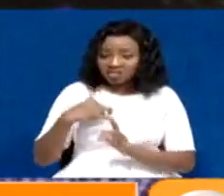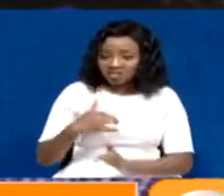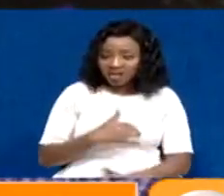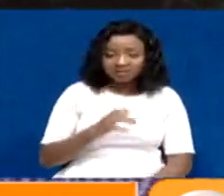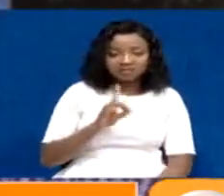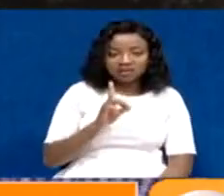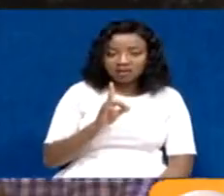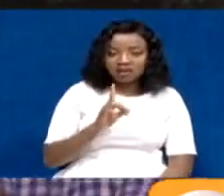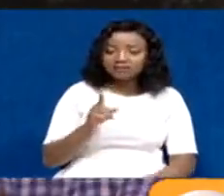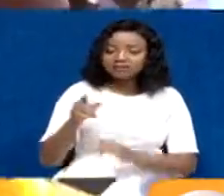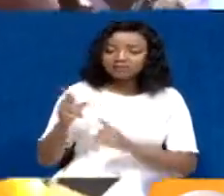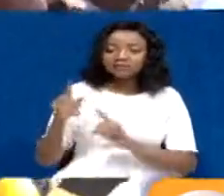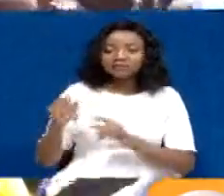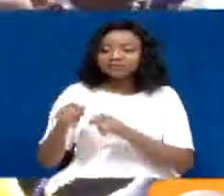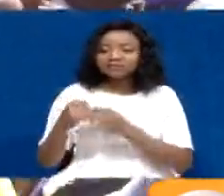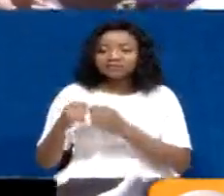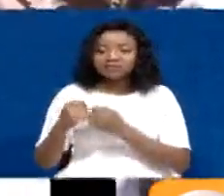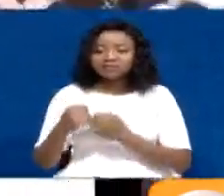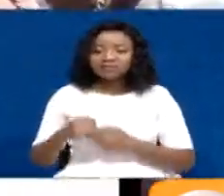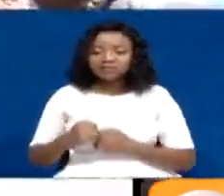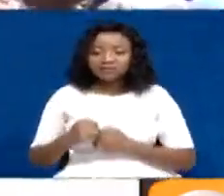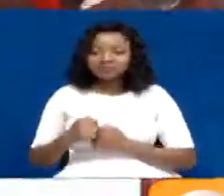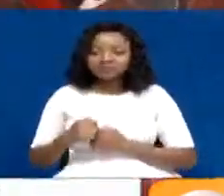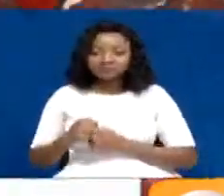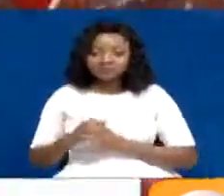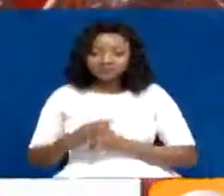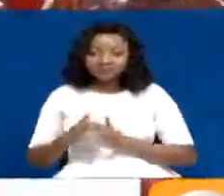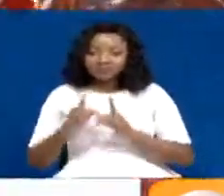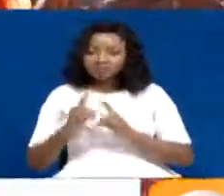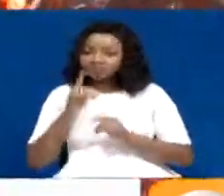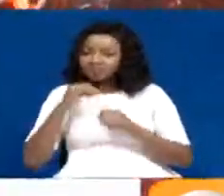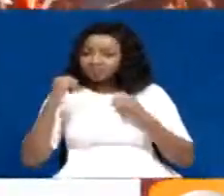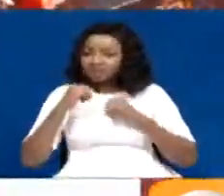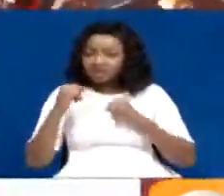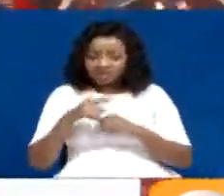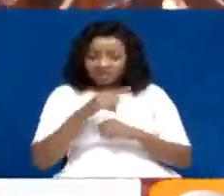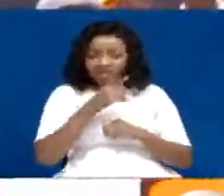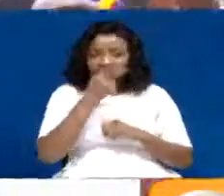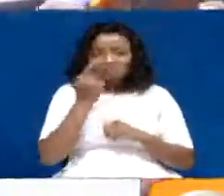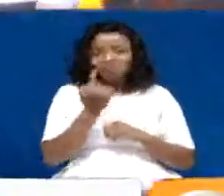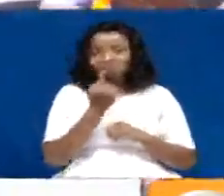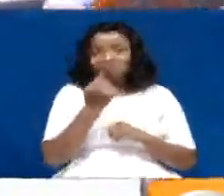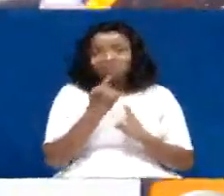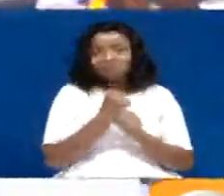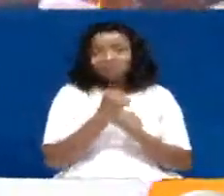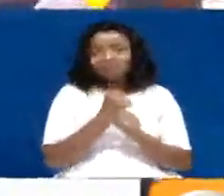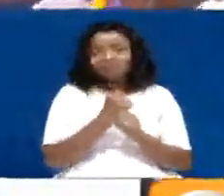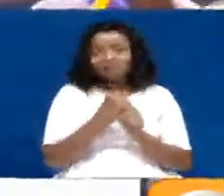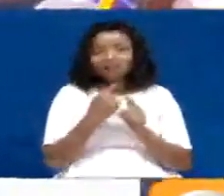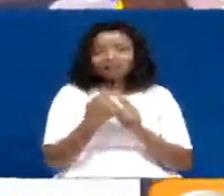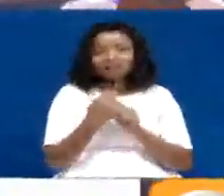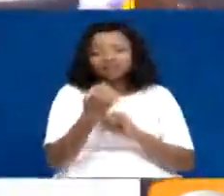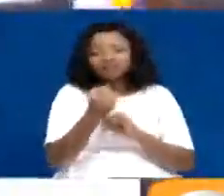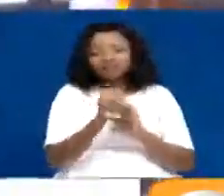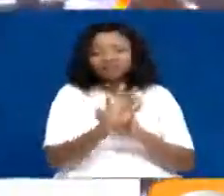Walisaliti wenyewe. Kalonzo adding that they had also agreed that he would be a one-term president to allow his running mate to